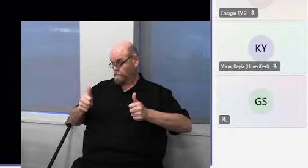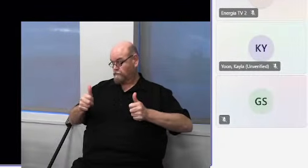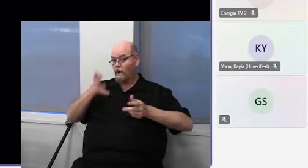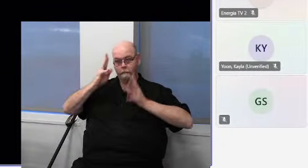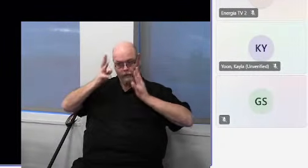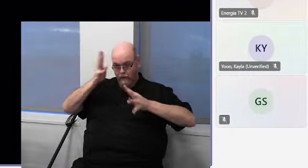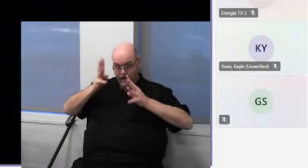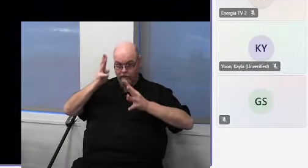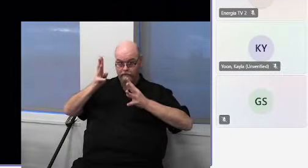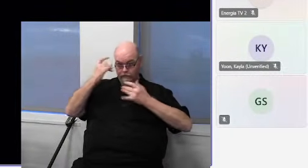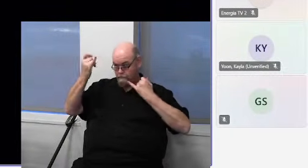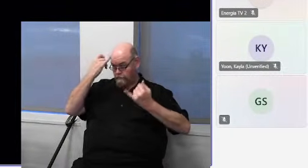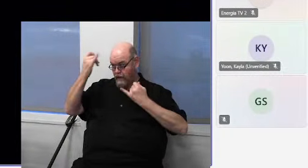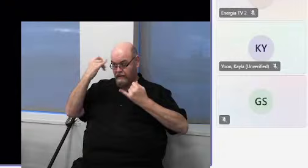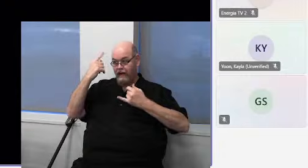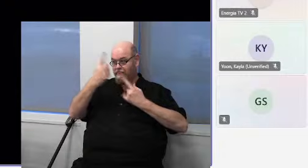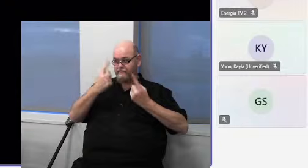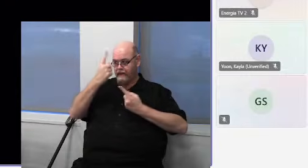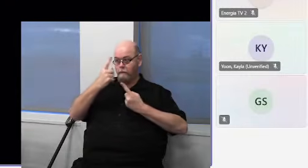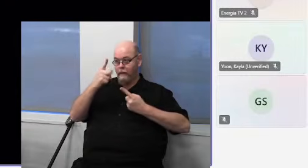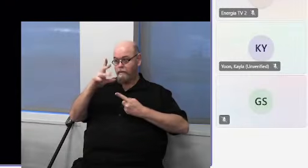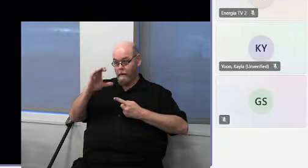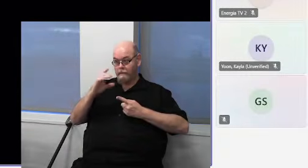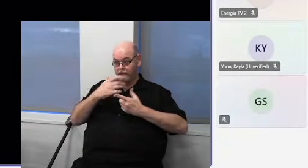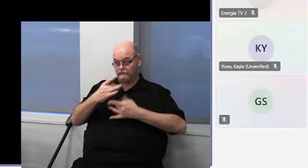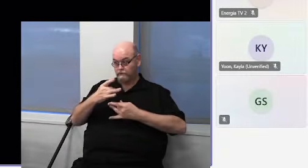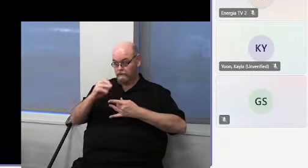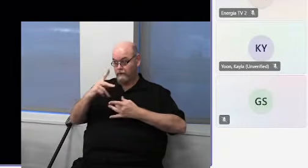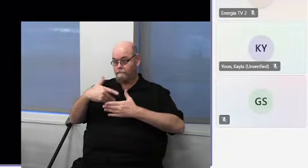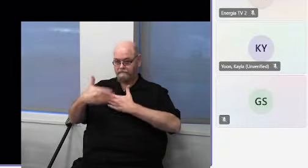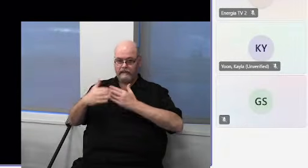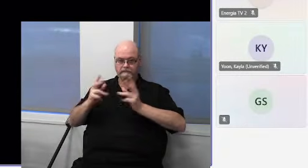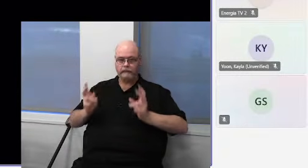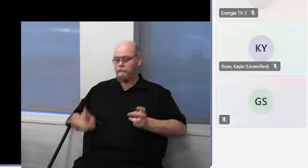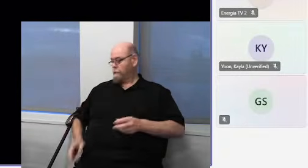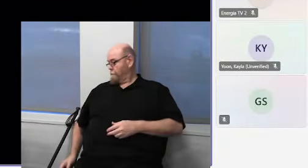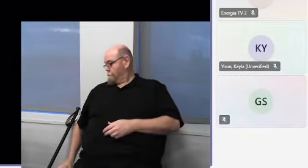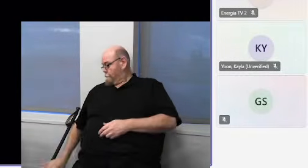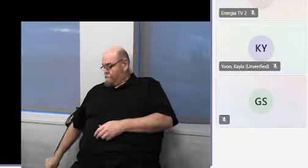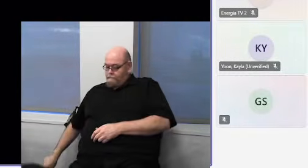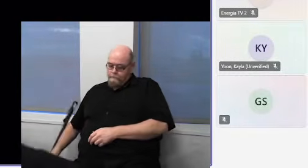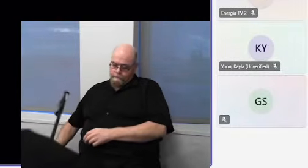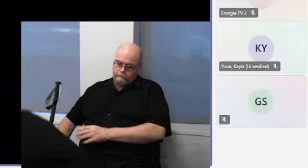please. Just be creative. Think about the public interest. Next topic.